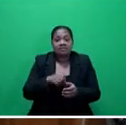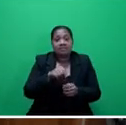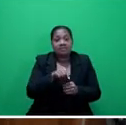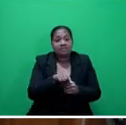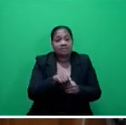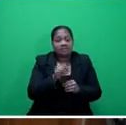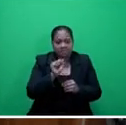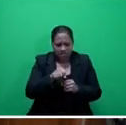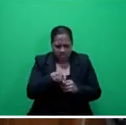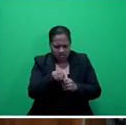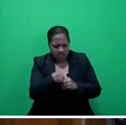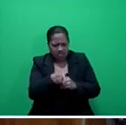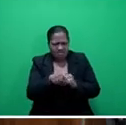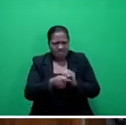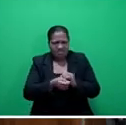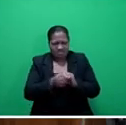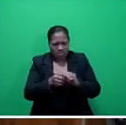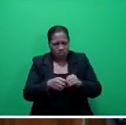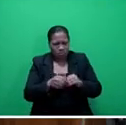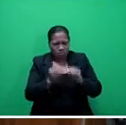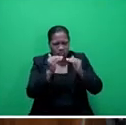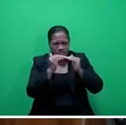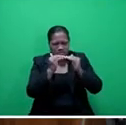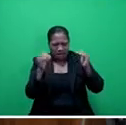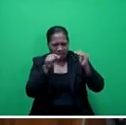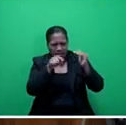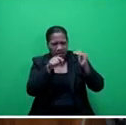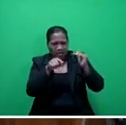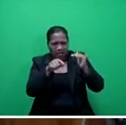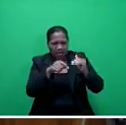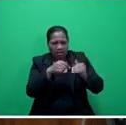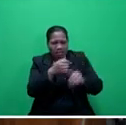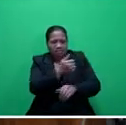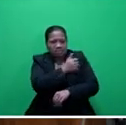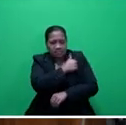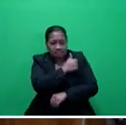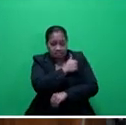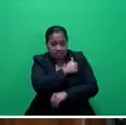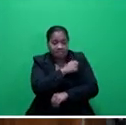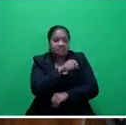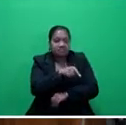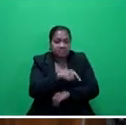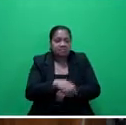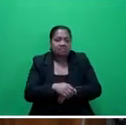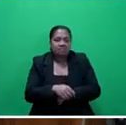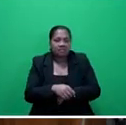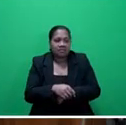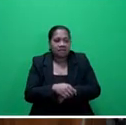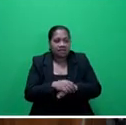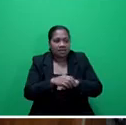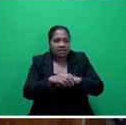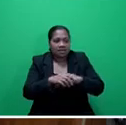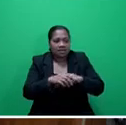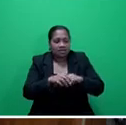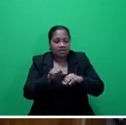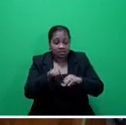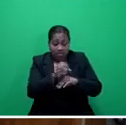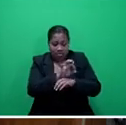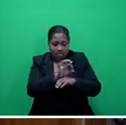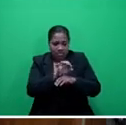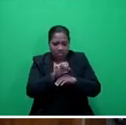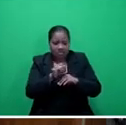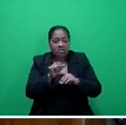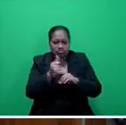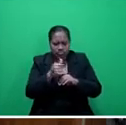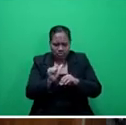standard of accountability in a decade, the internal financial management information system is now being used much